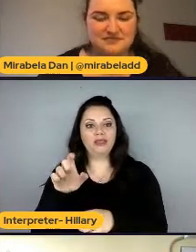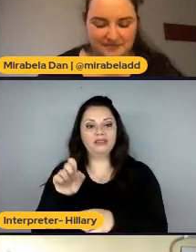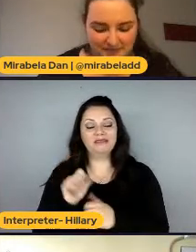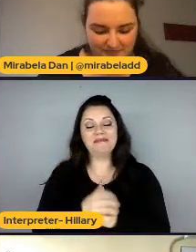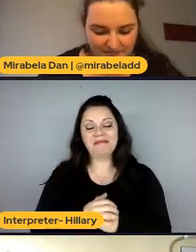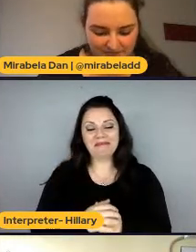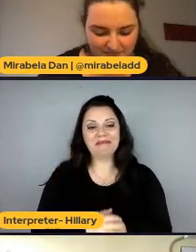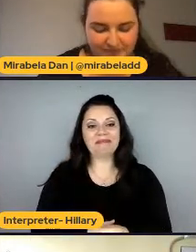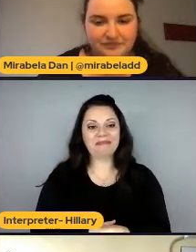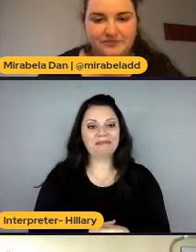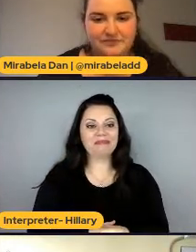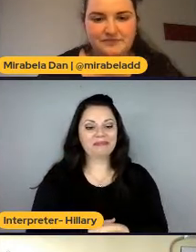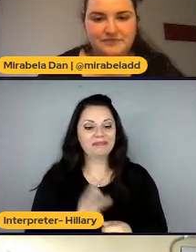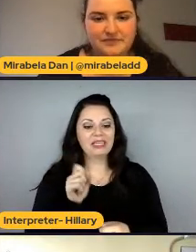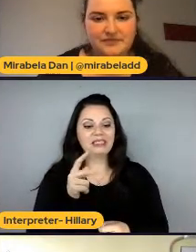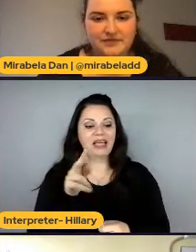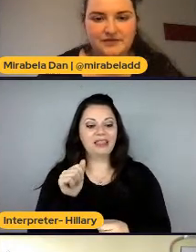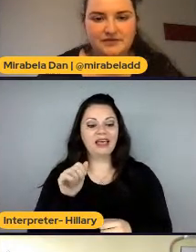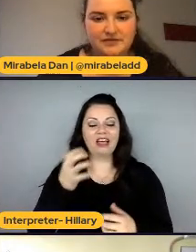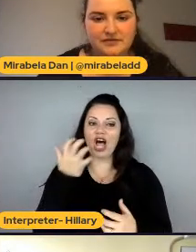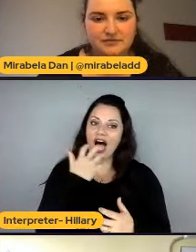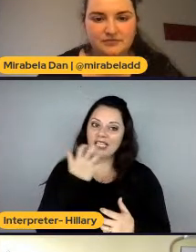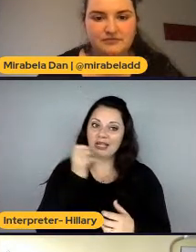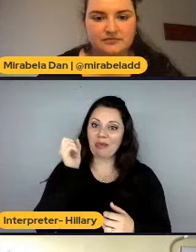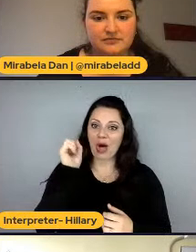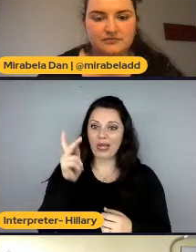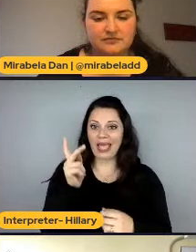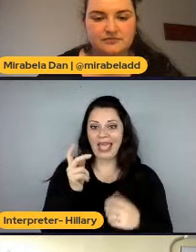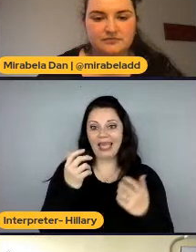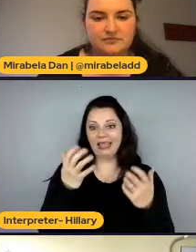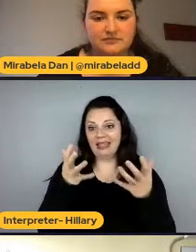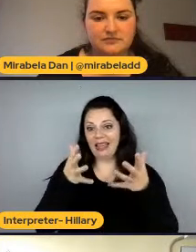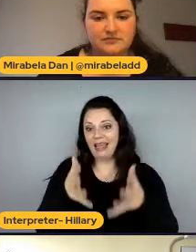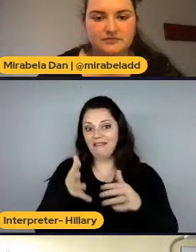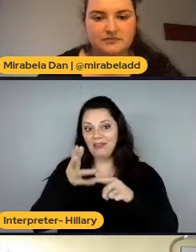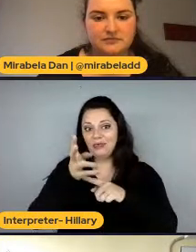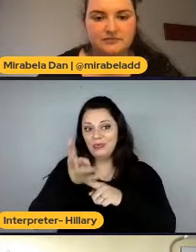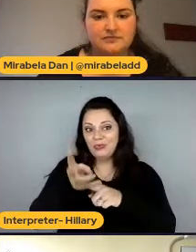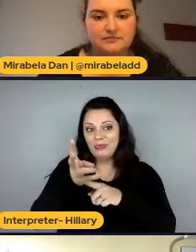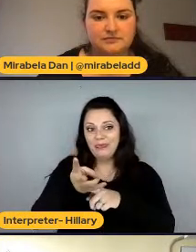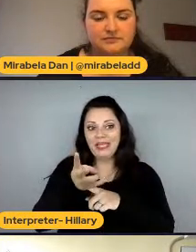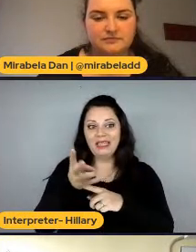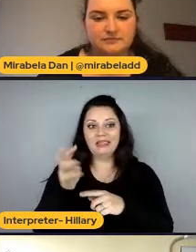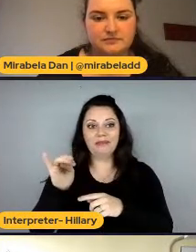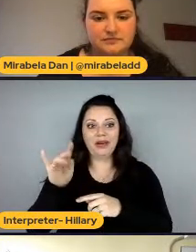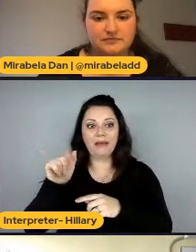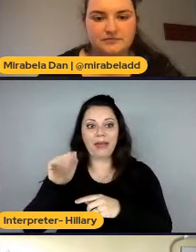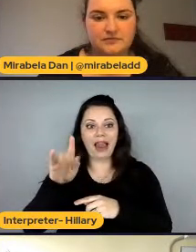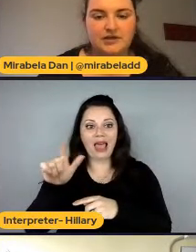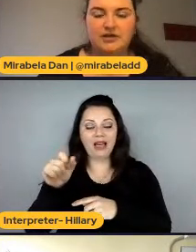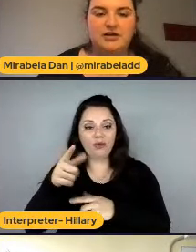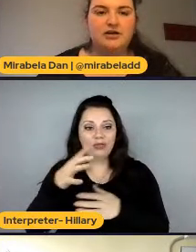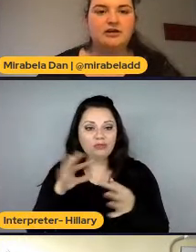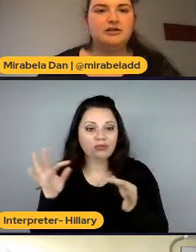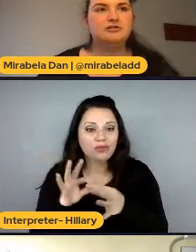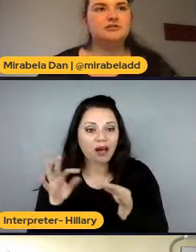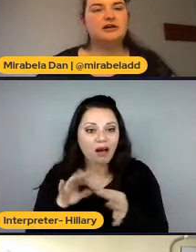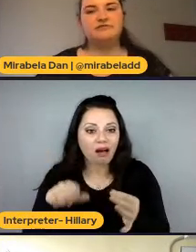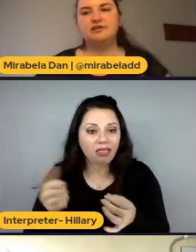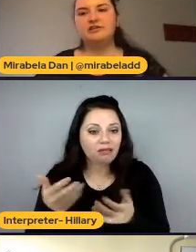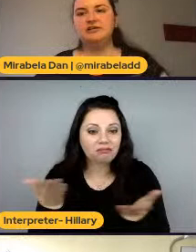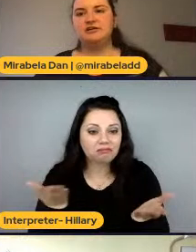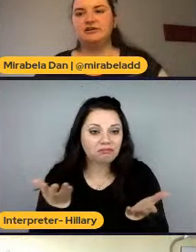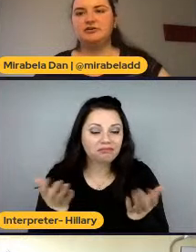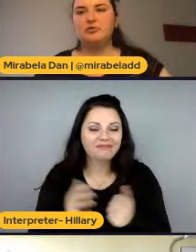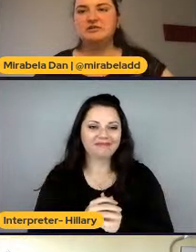Awesome. We're just 2 minutes under. So Mirabella, do you have any other comments? I don't